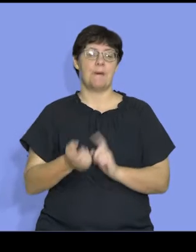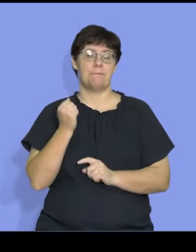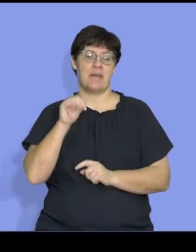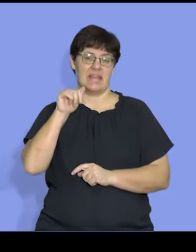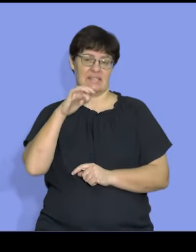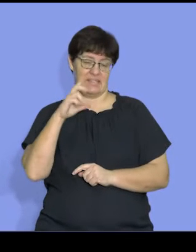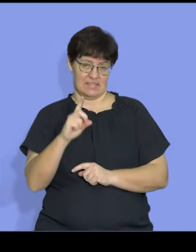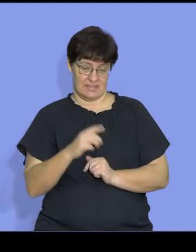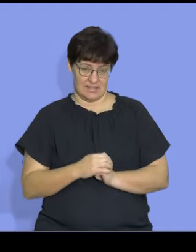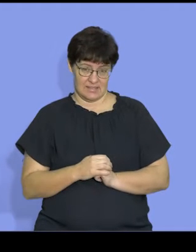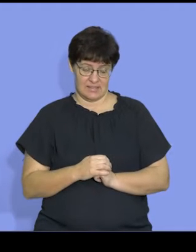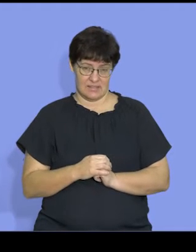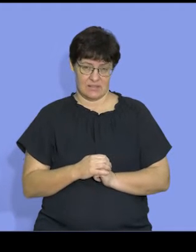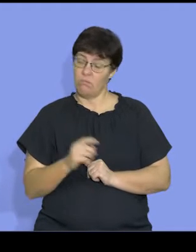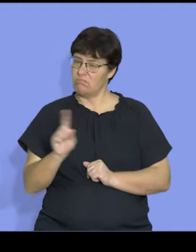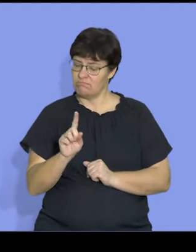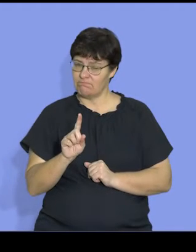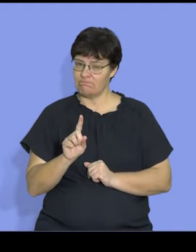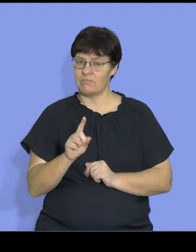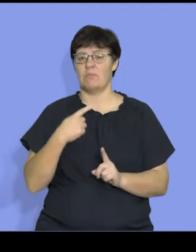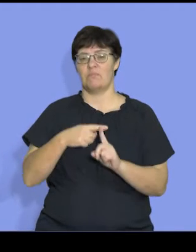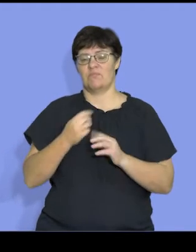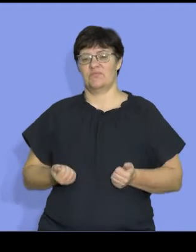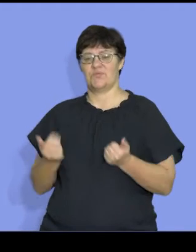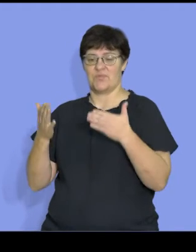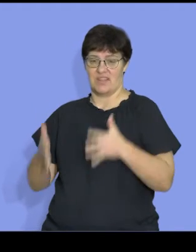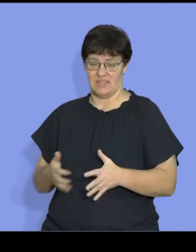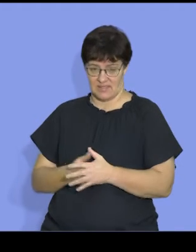acid as a proton donor, okay?